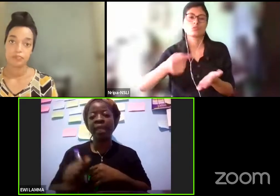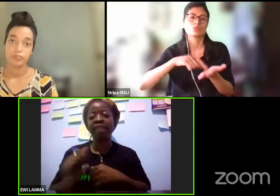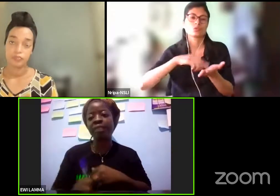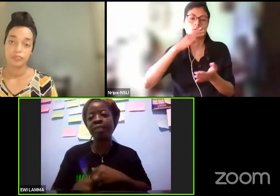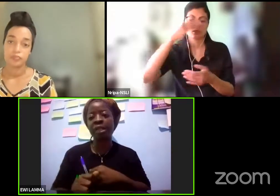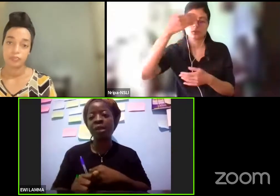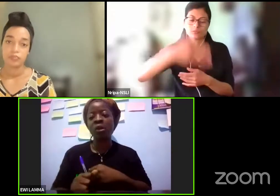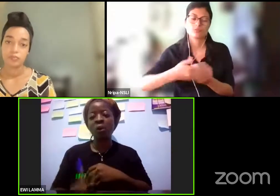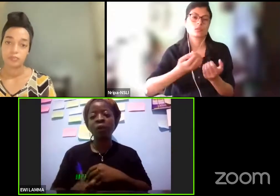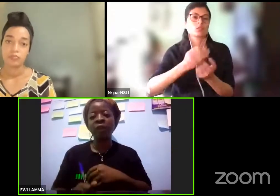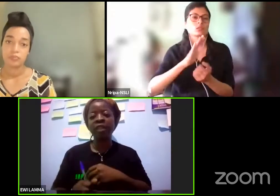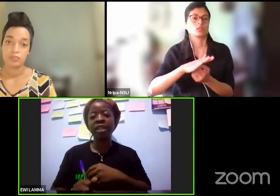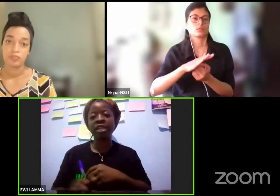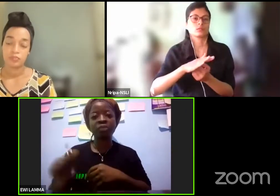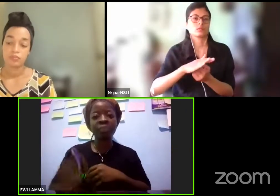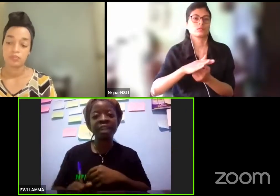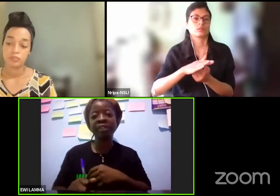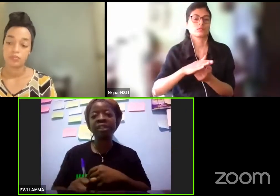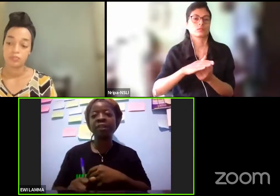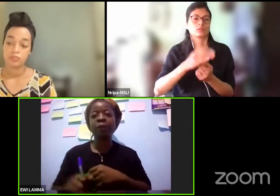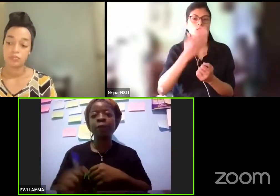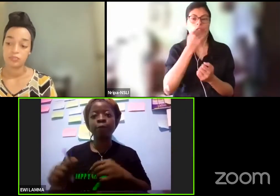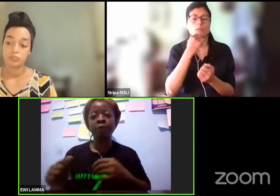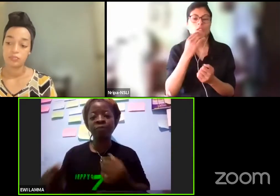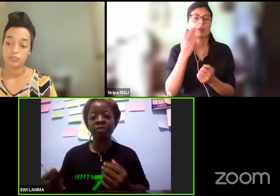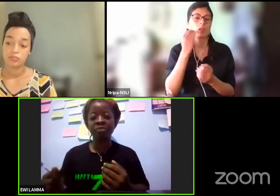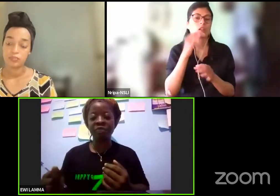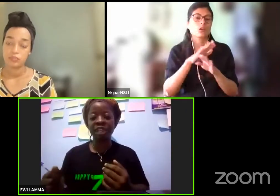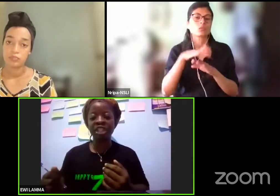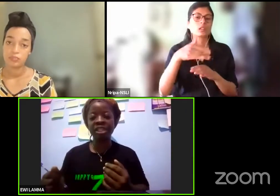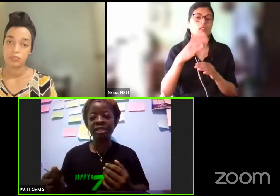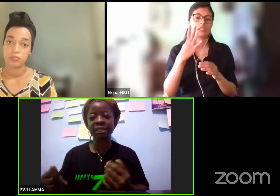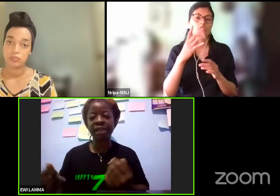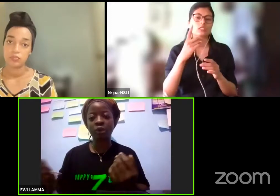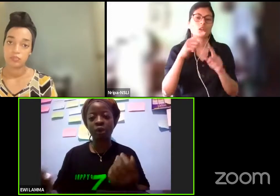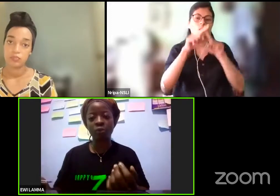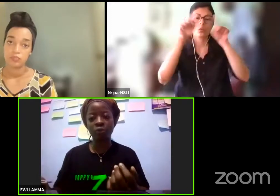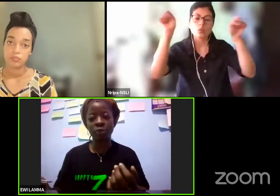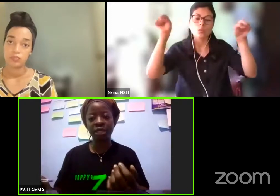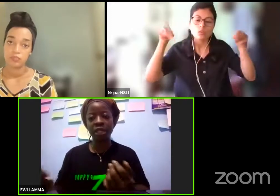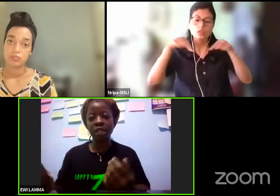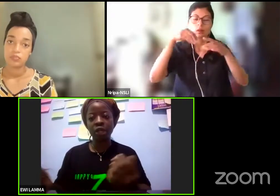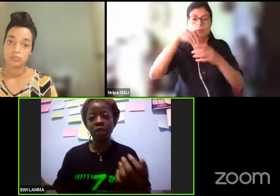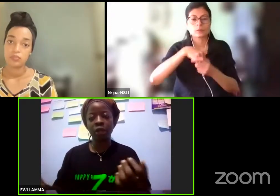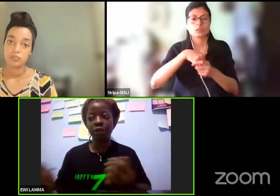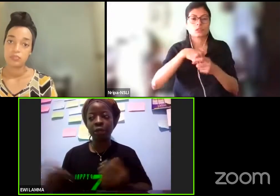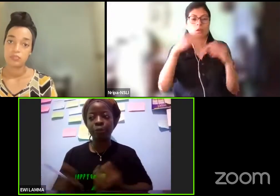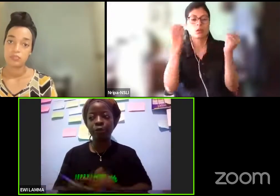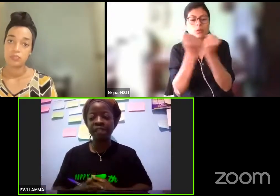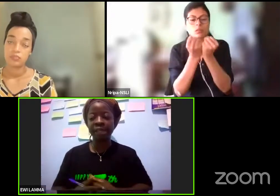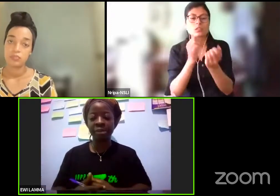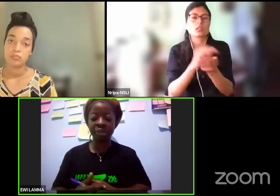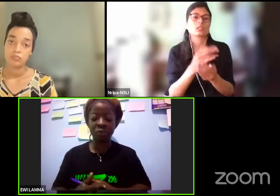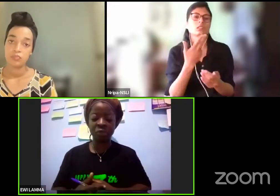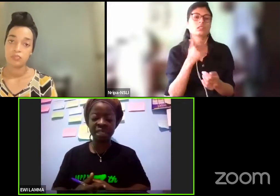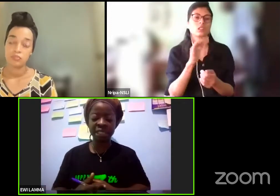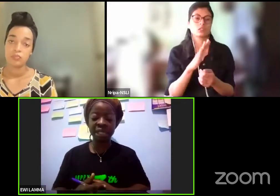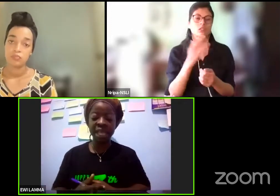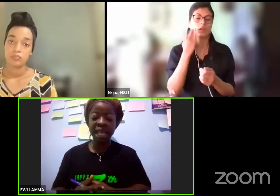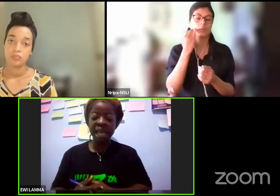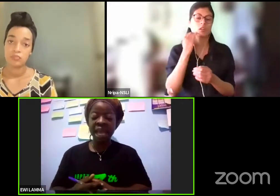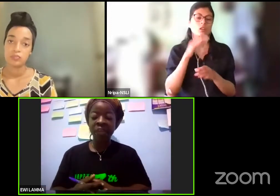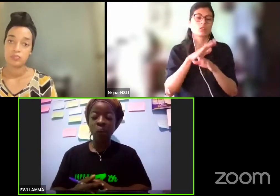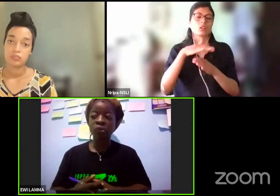where they have been over the years, not benefiting from the privileges that come with the projects around their